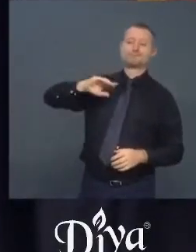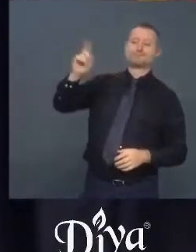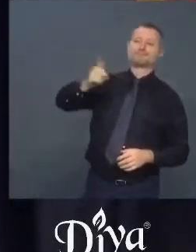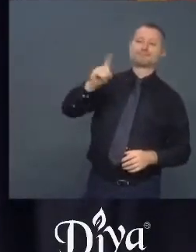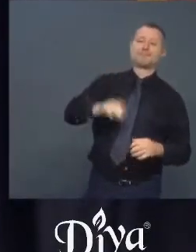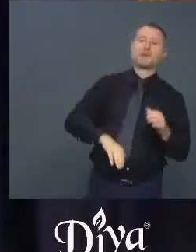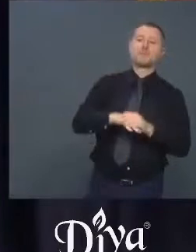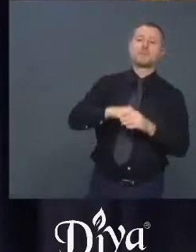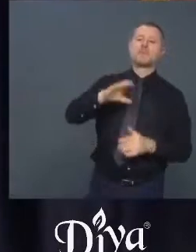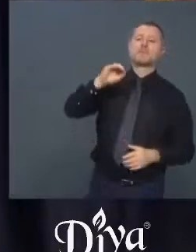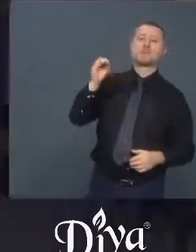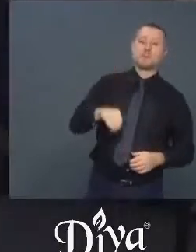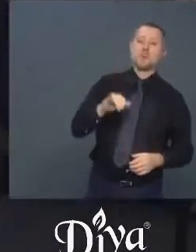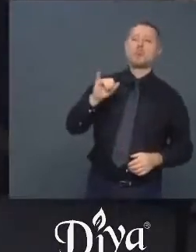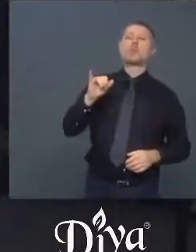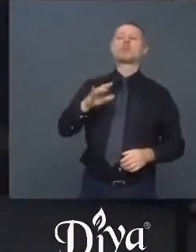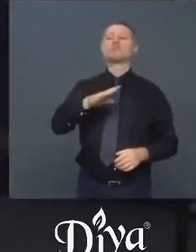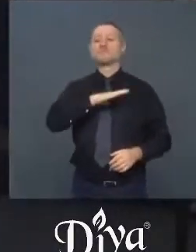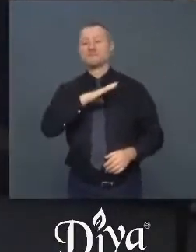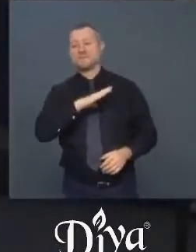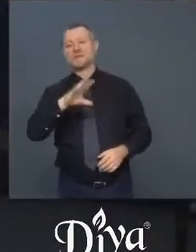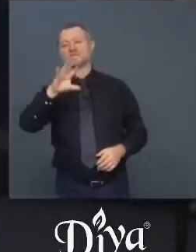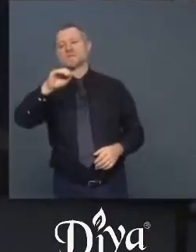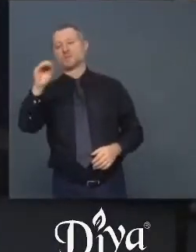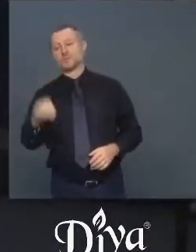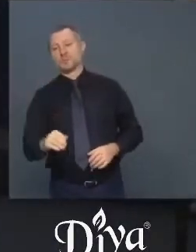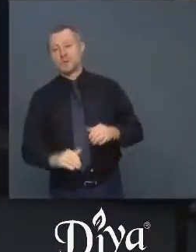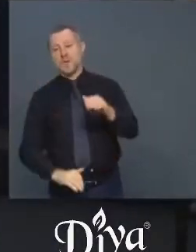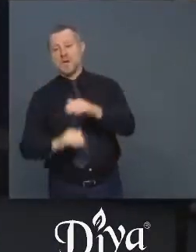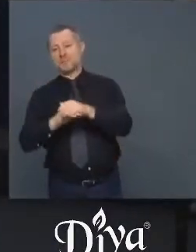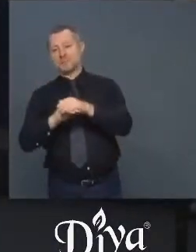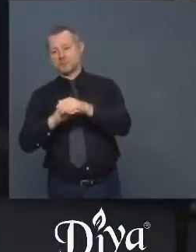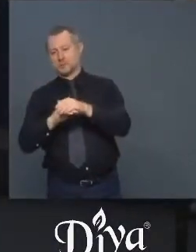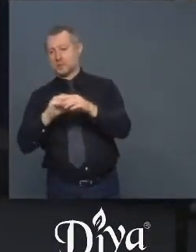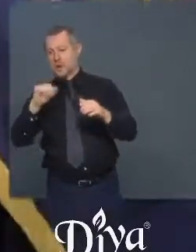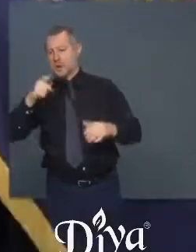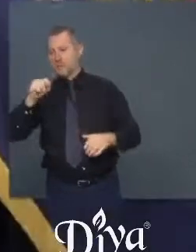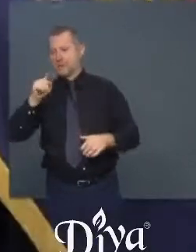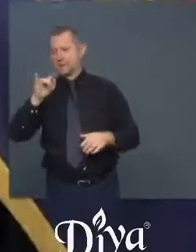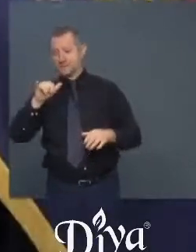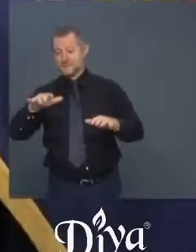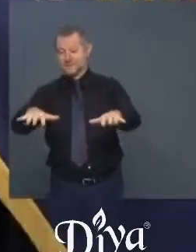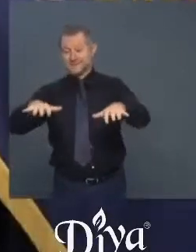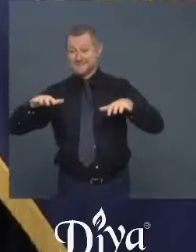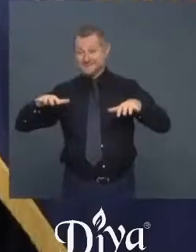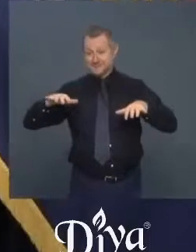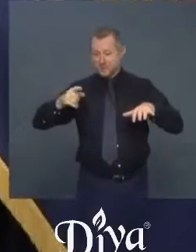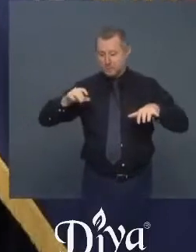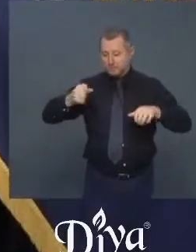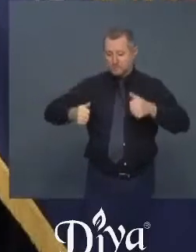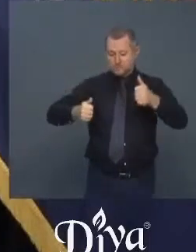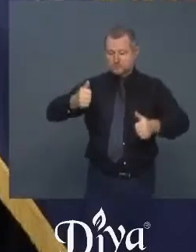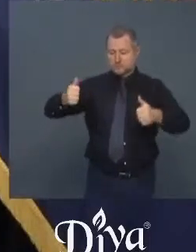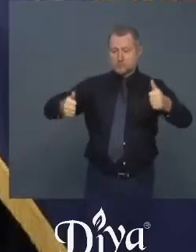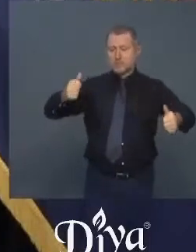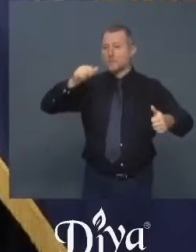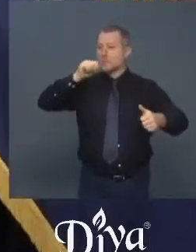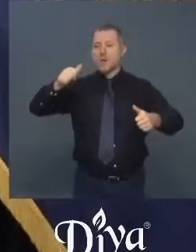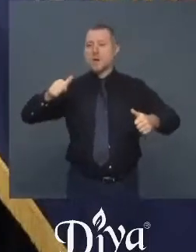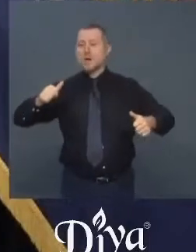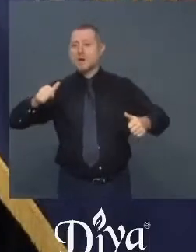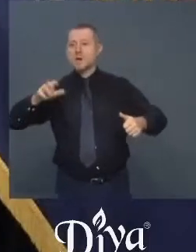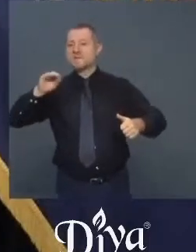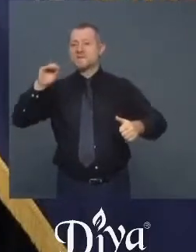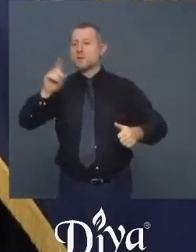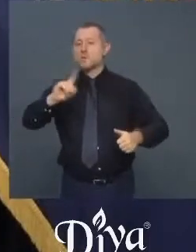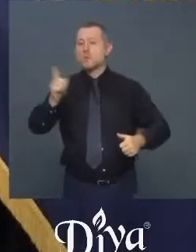on that. It's 50% capacity of the given. On the schools, we have benchmarks. But